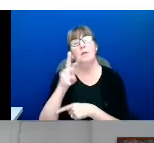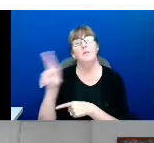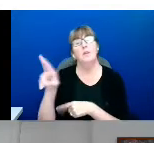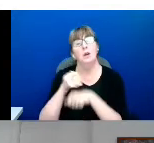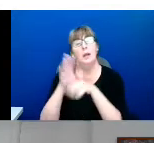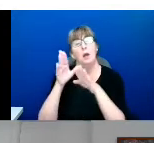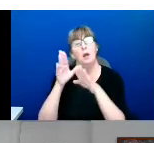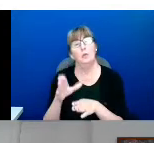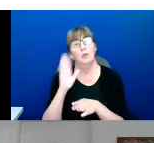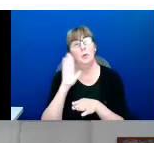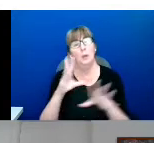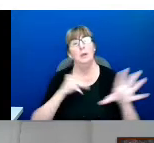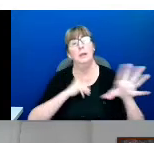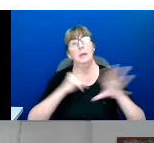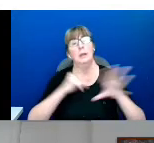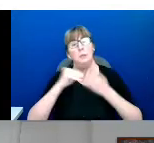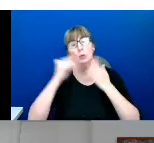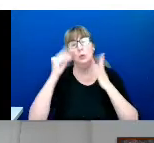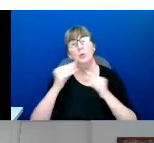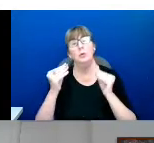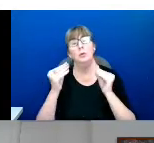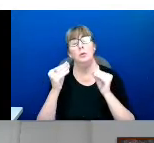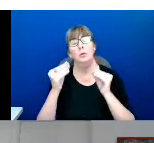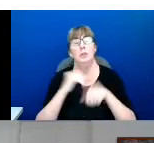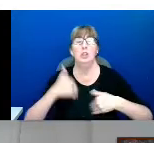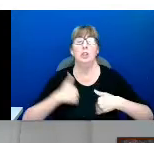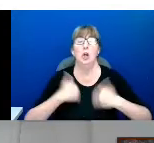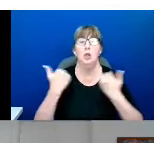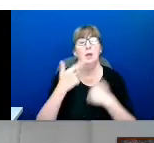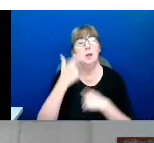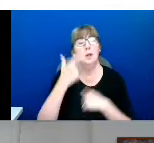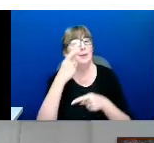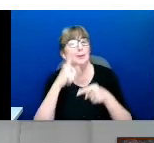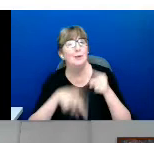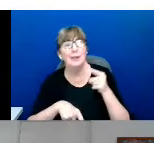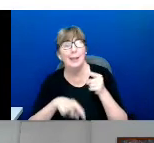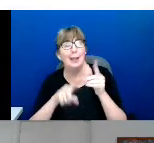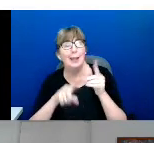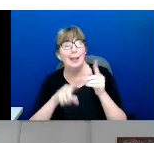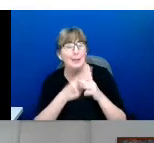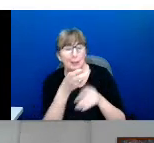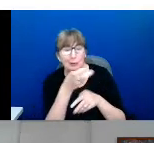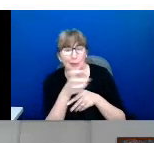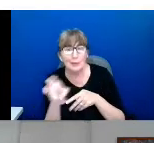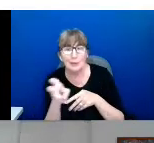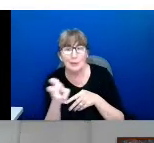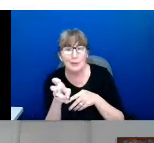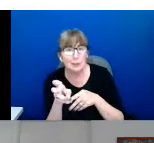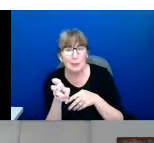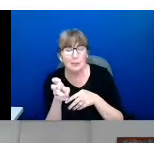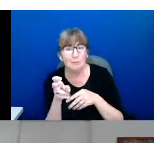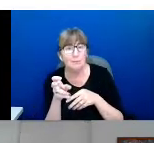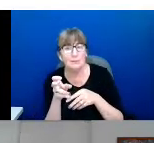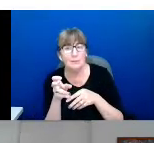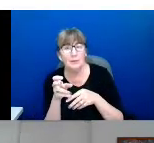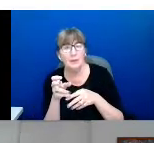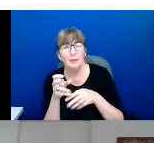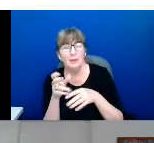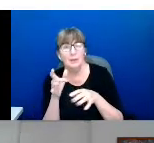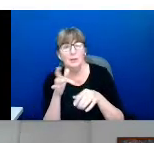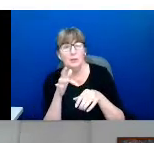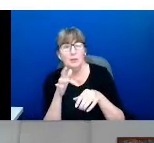students earlier, because we've always said you can't start transition too early. Oftentimes, at least in my career,